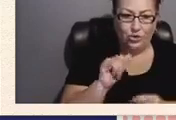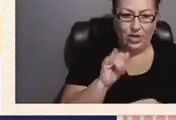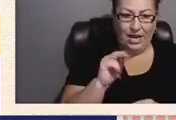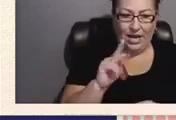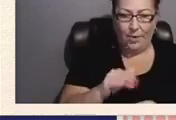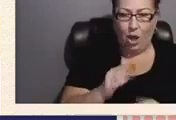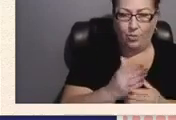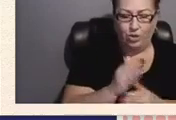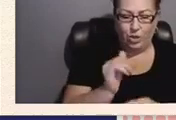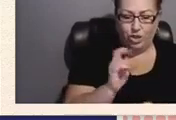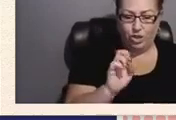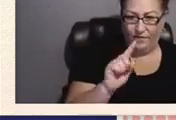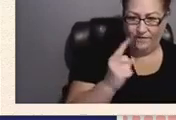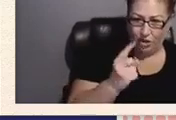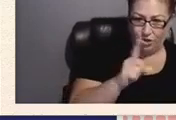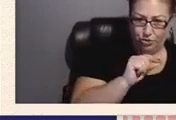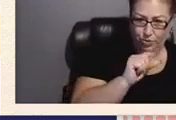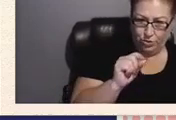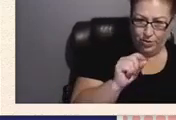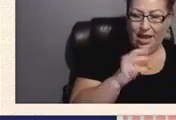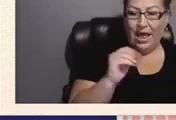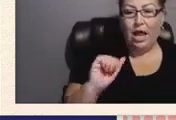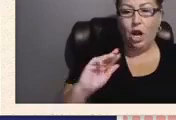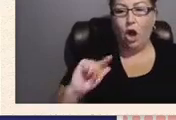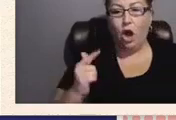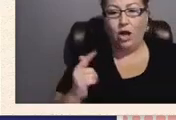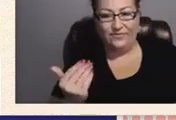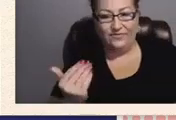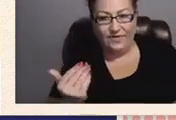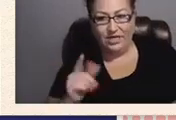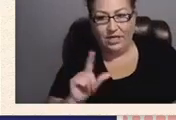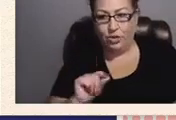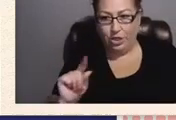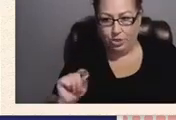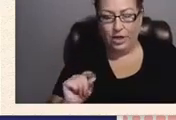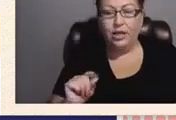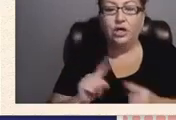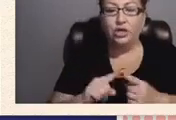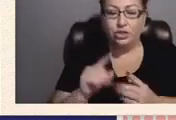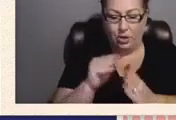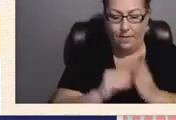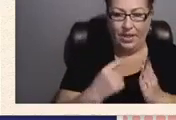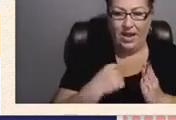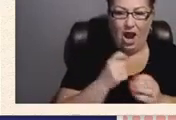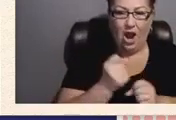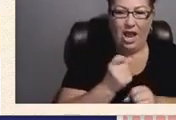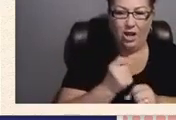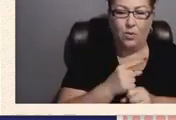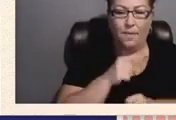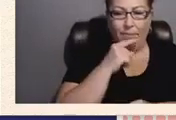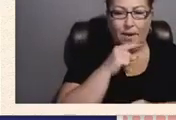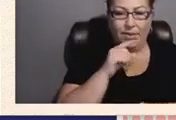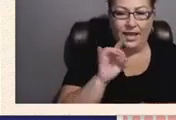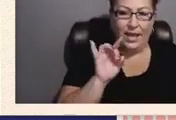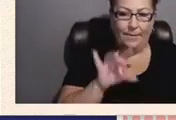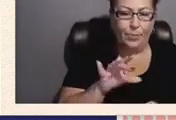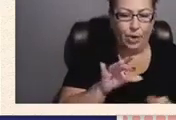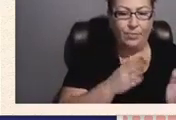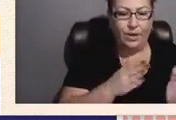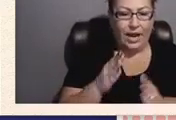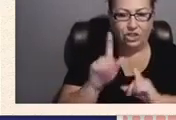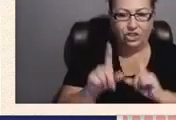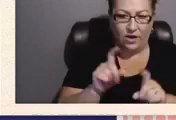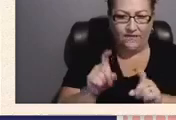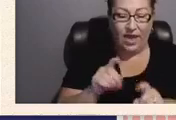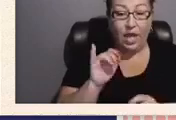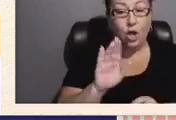1st, 2020 and August 15th, 2020 to complete our annual Public Input Planning Survey. Your responses